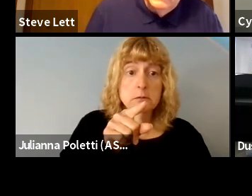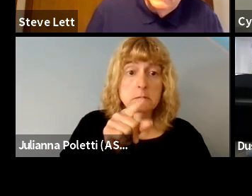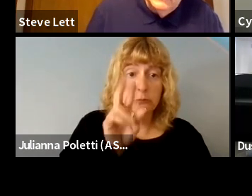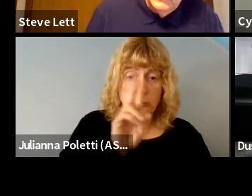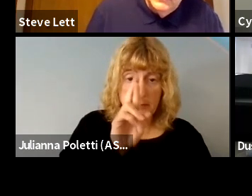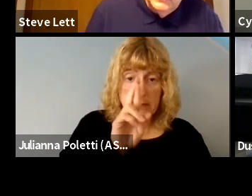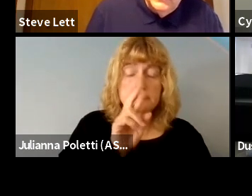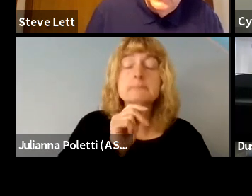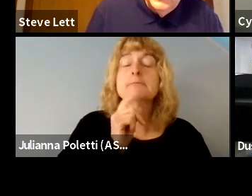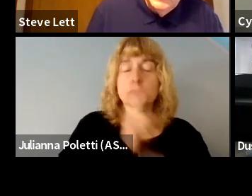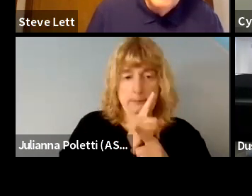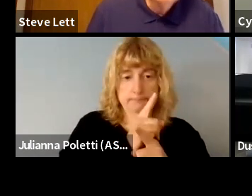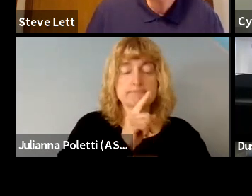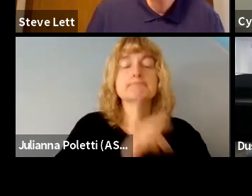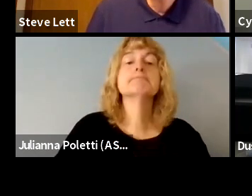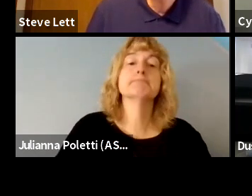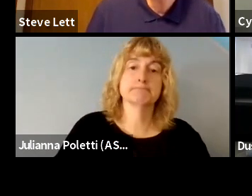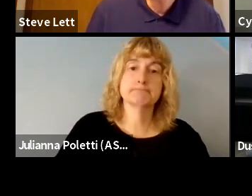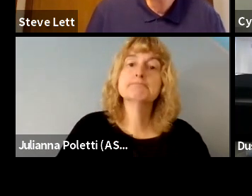Correct.